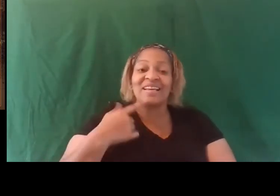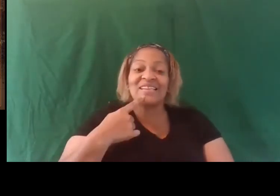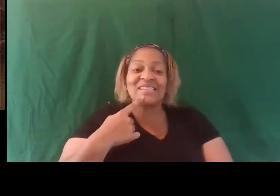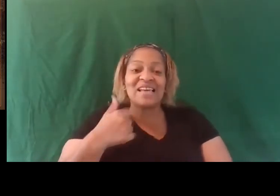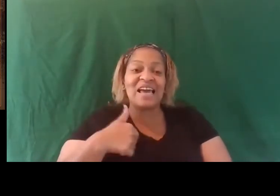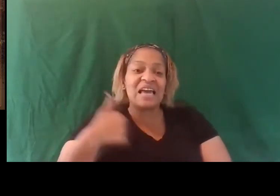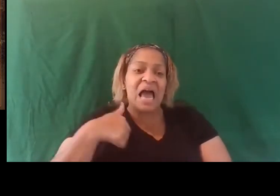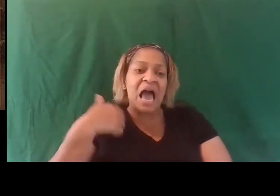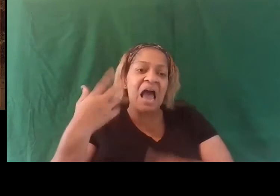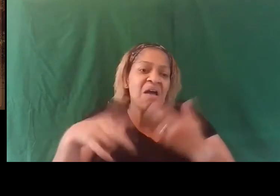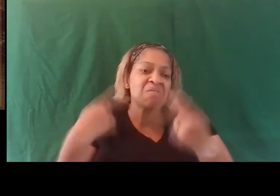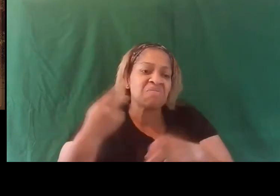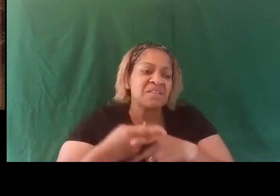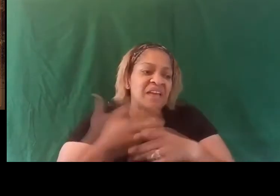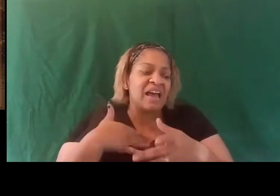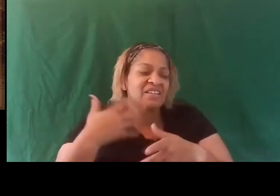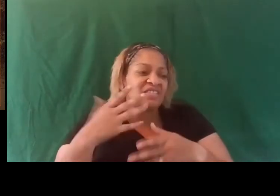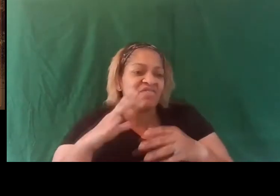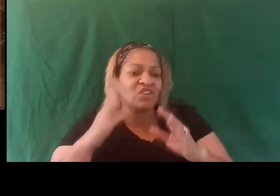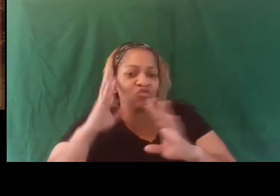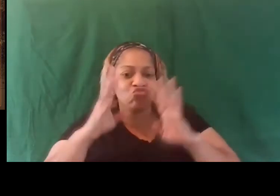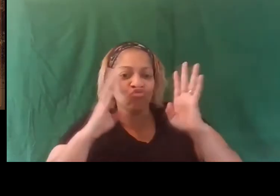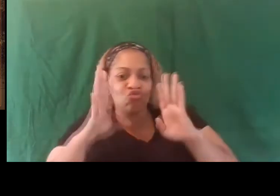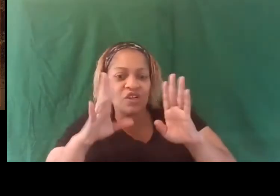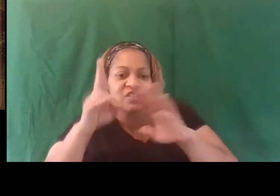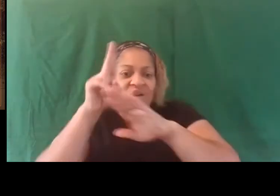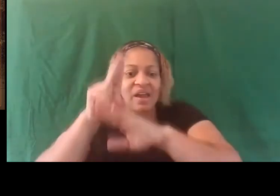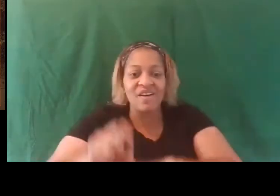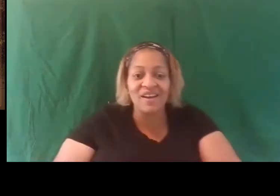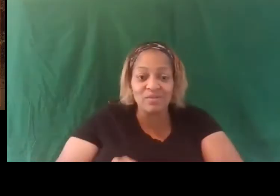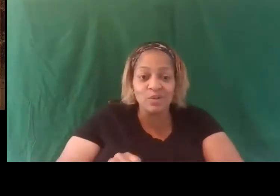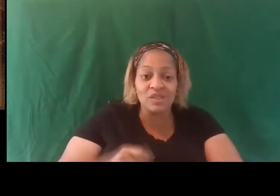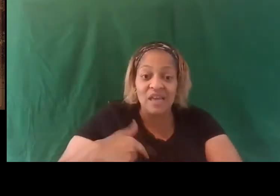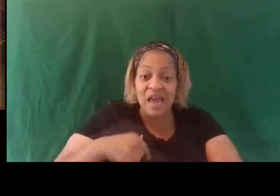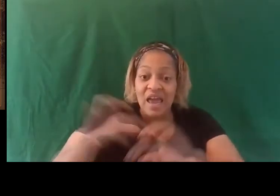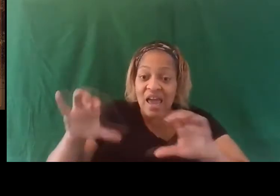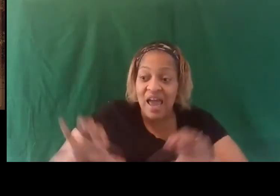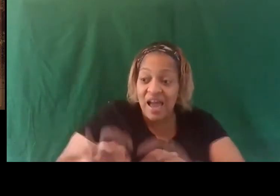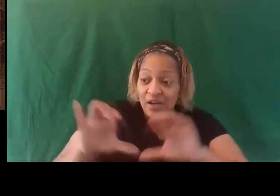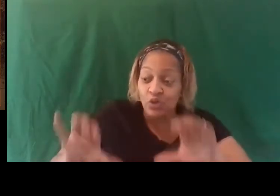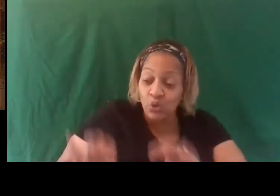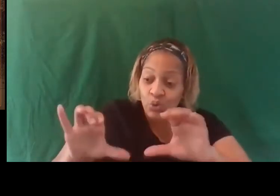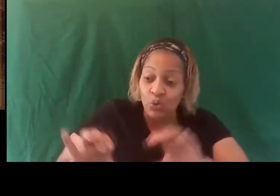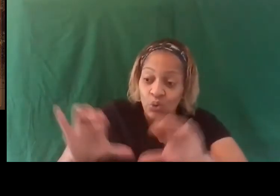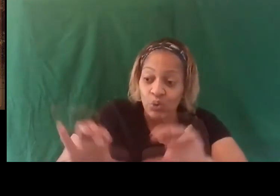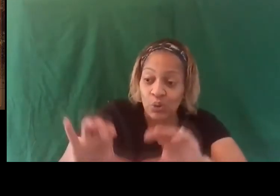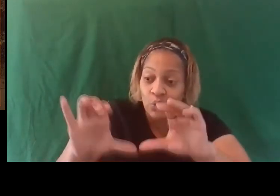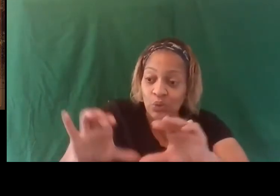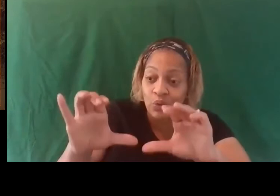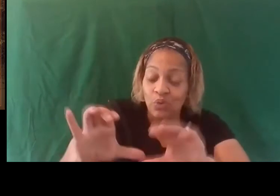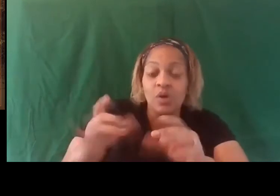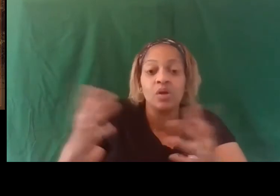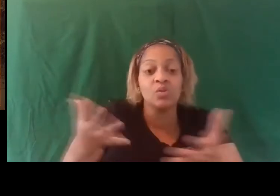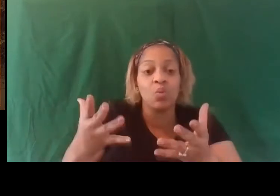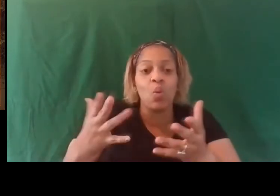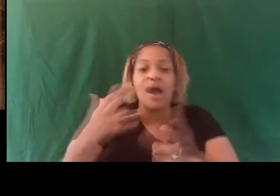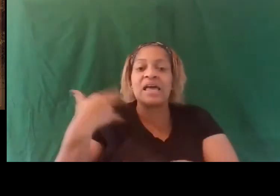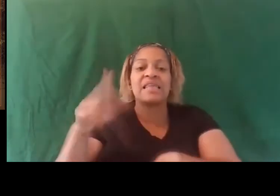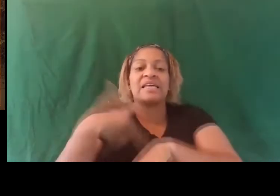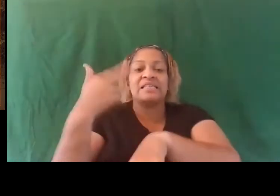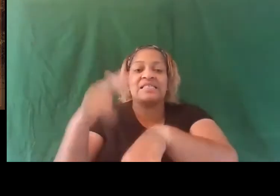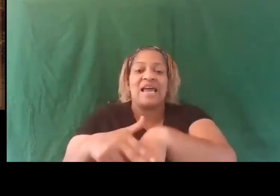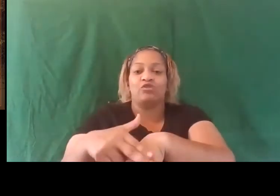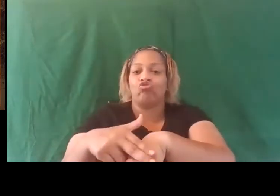of habit. Once I get used to doing things, it's like second nature. Creatures of